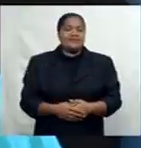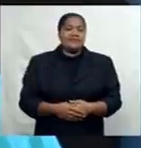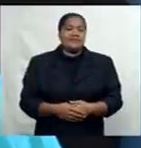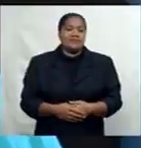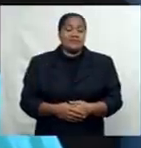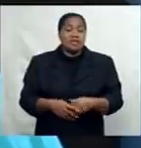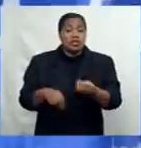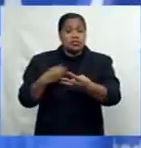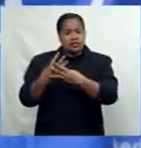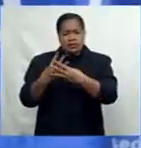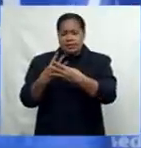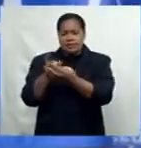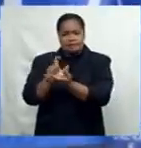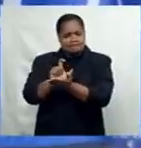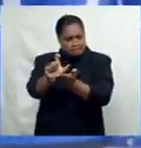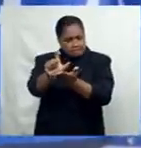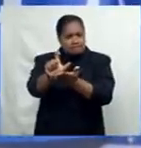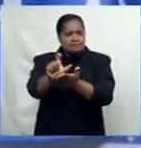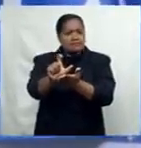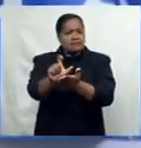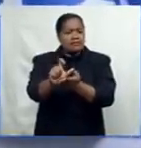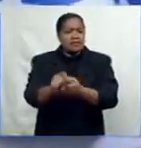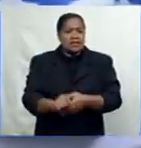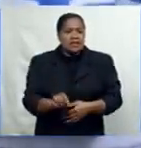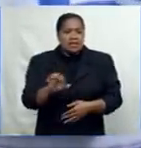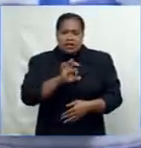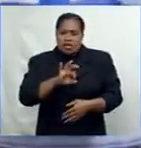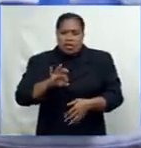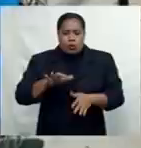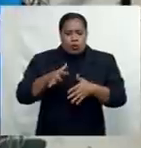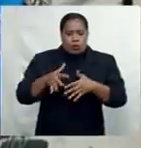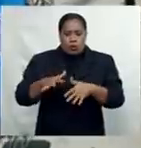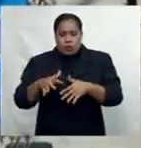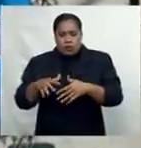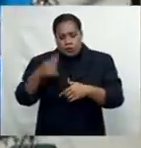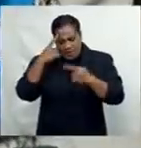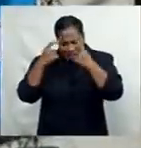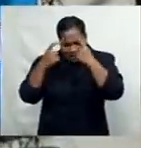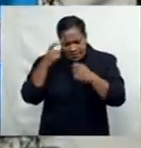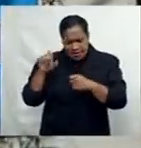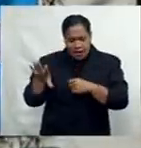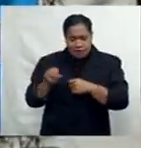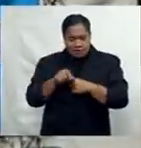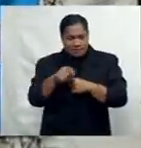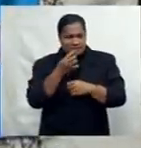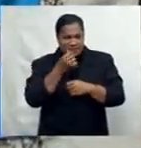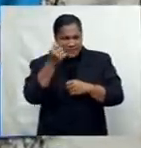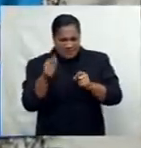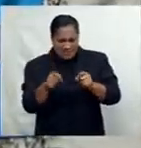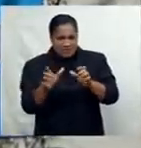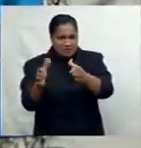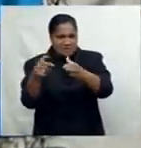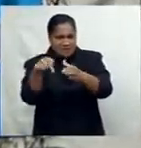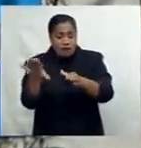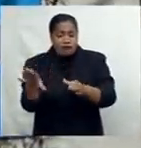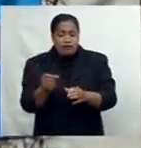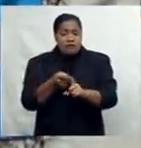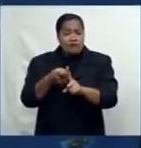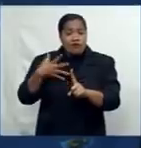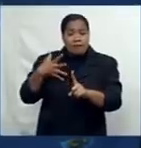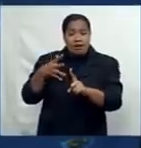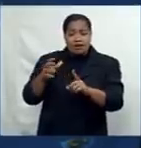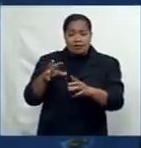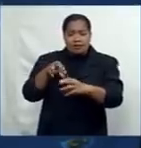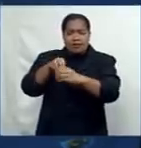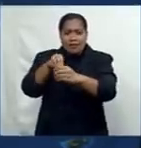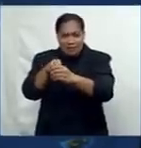has made it clear that they are not swayed with the idea of contesting a general election with former party leader Sitiveni Rambuka. We